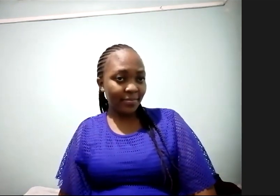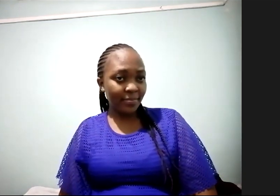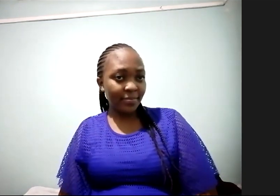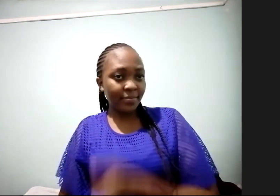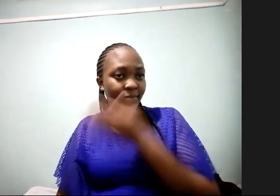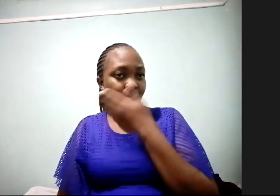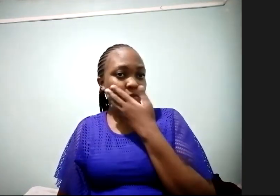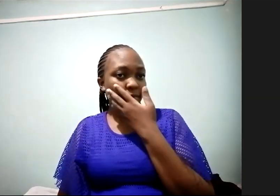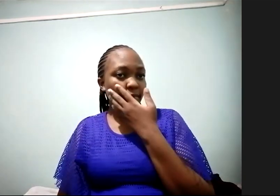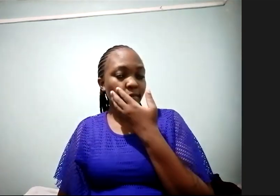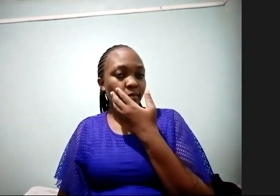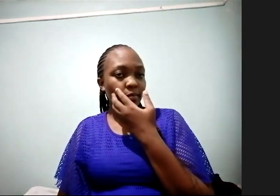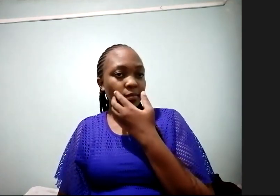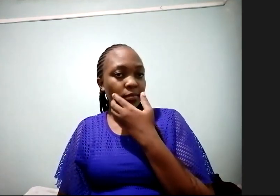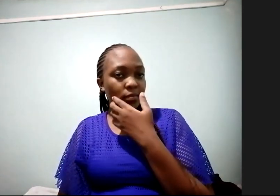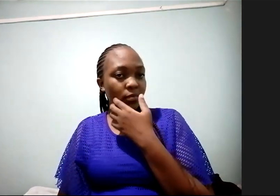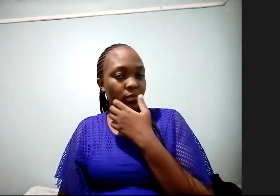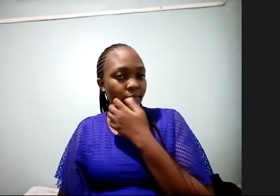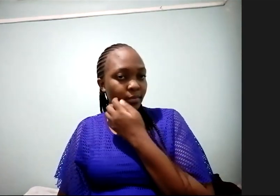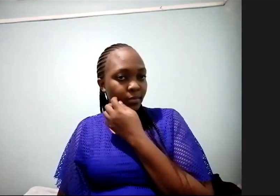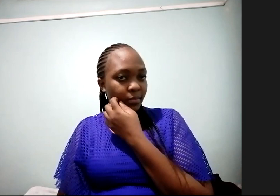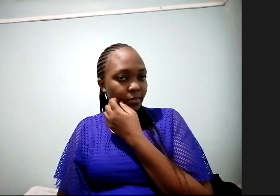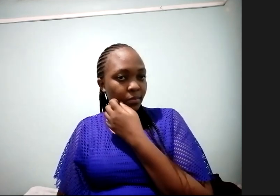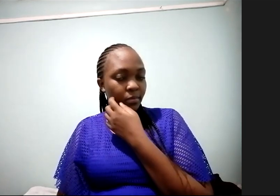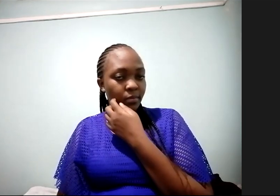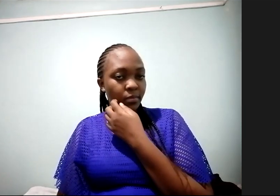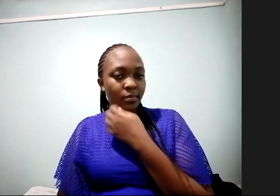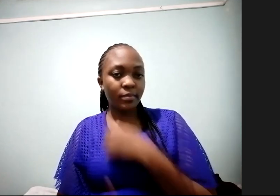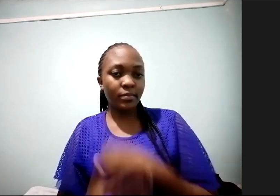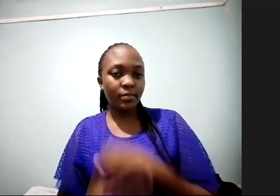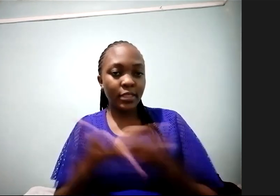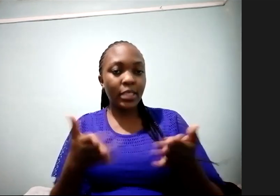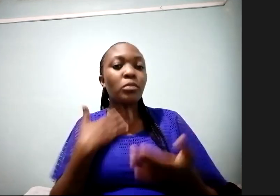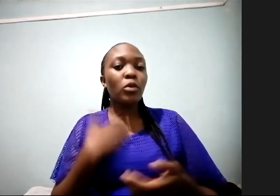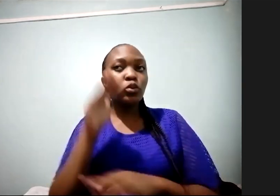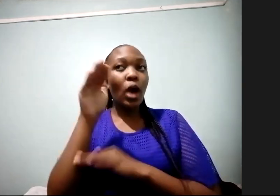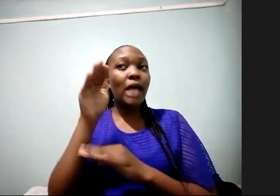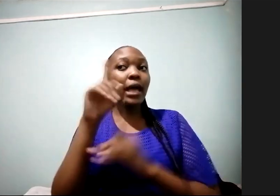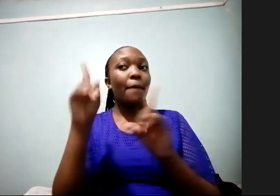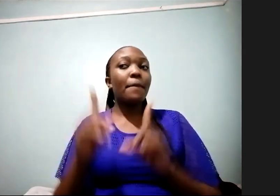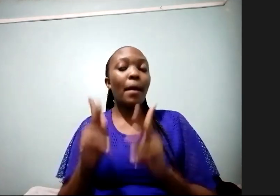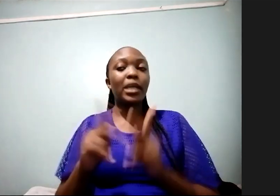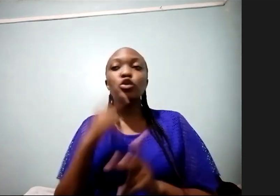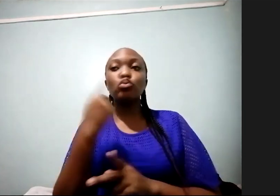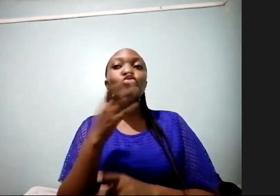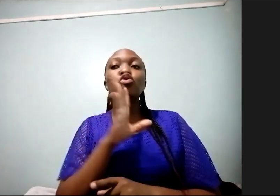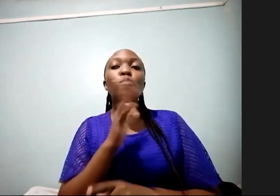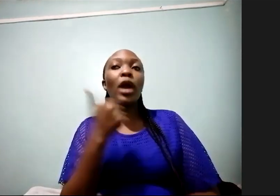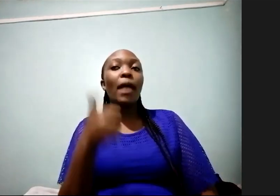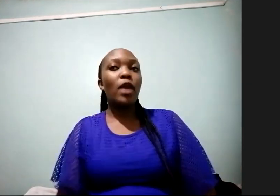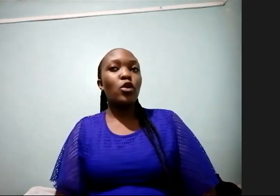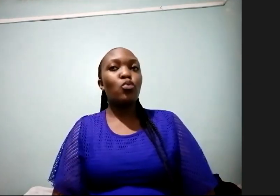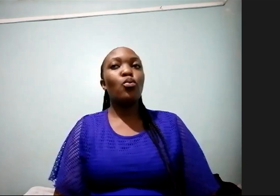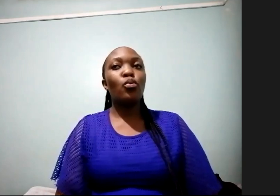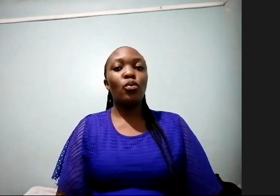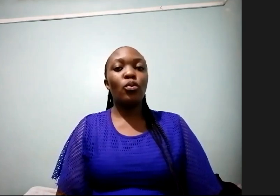This time I will ask someone who has not spoken. So, Joseph. Yes,